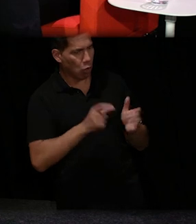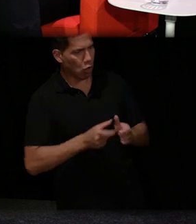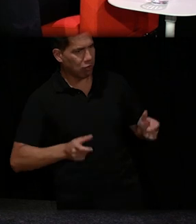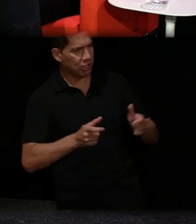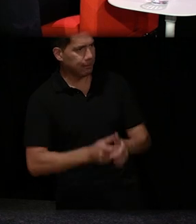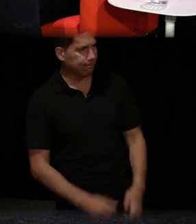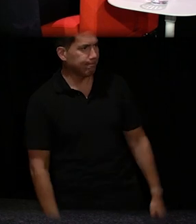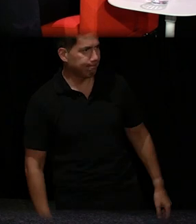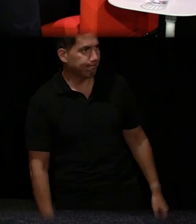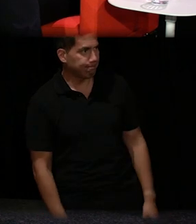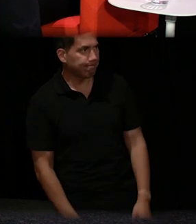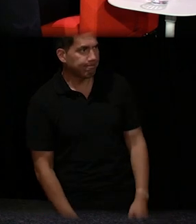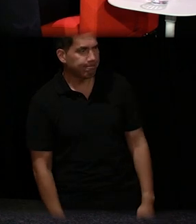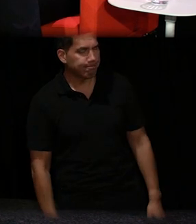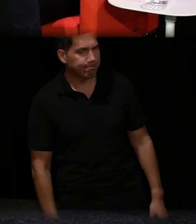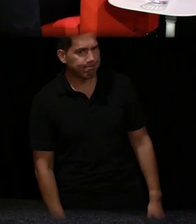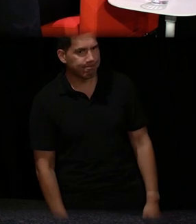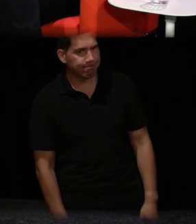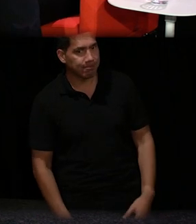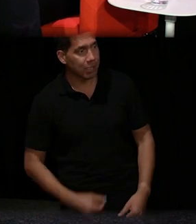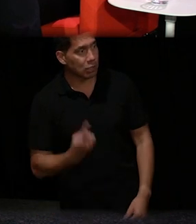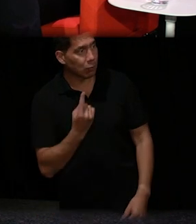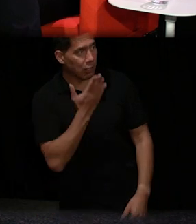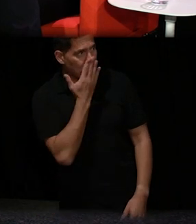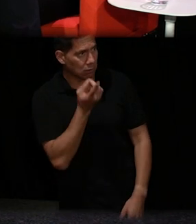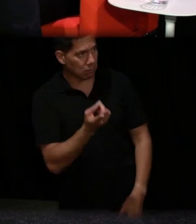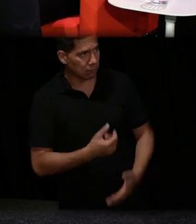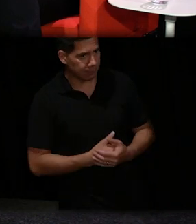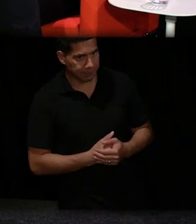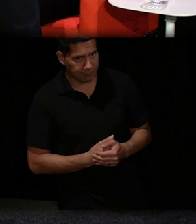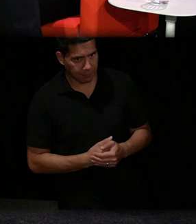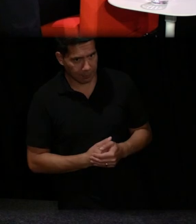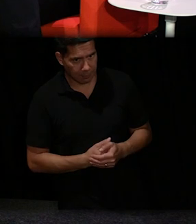Mm. There's somebody here at the very front. Thanks.